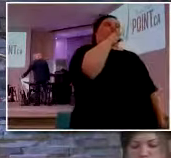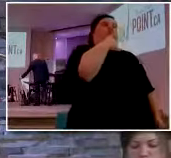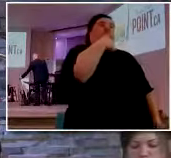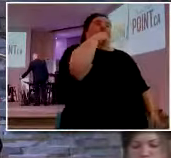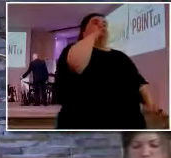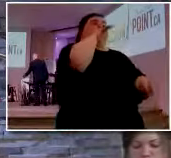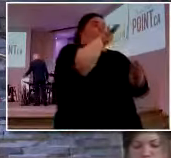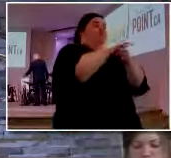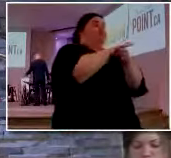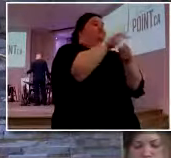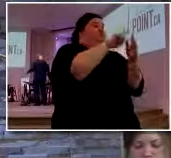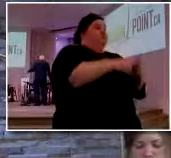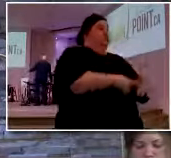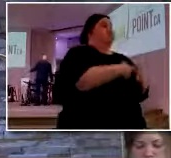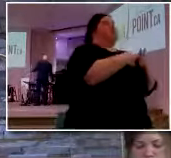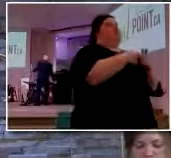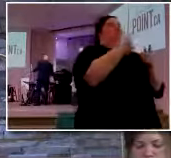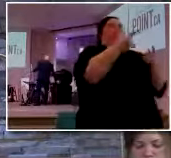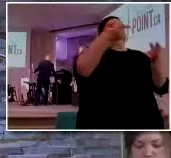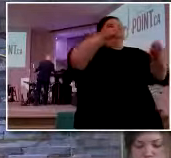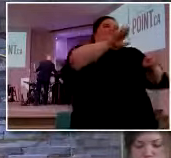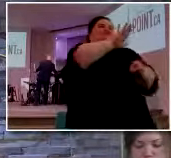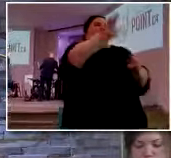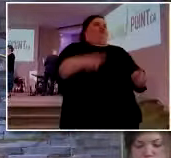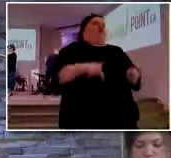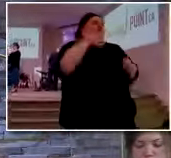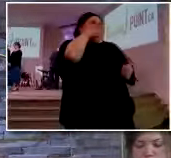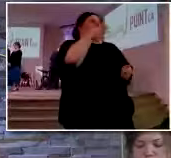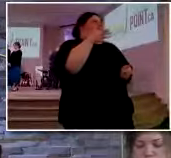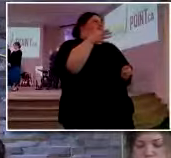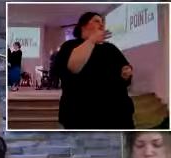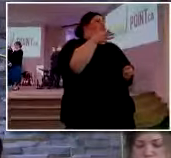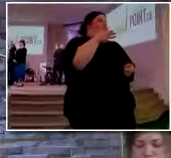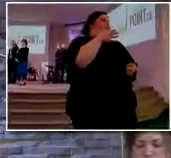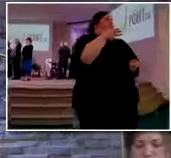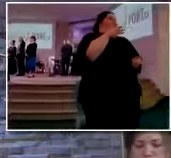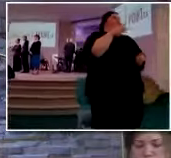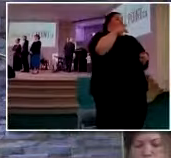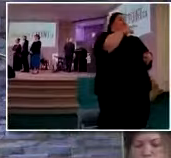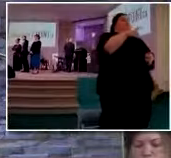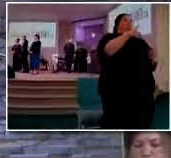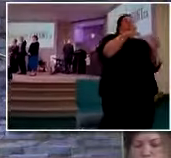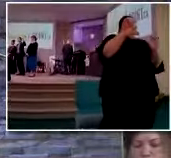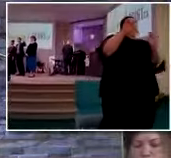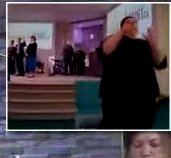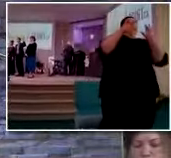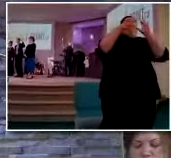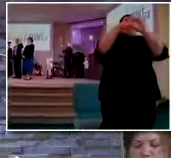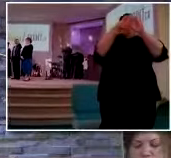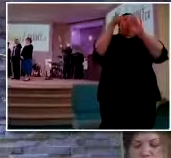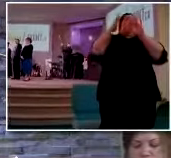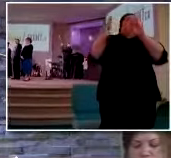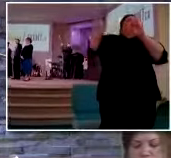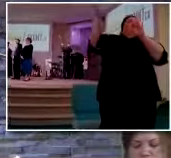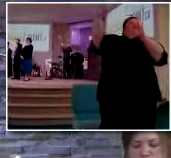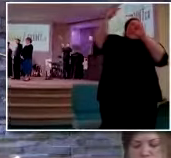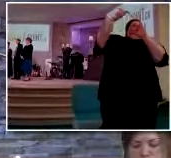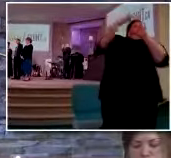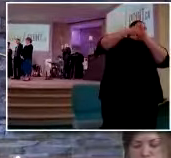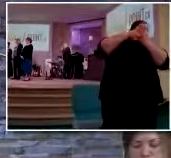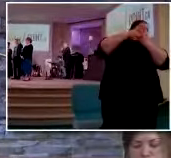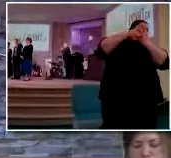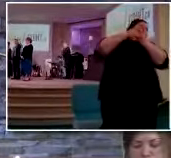that, something starts to happen in your life. As you draw nigh unto Him, He draws nigh unto you. As you